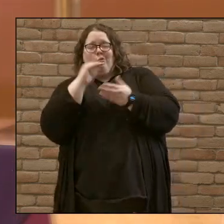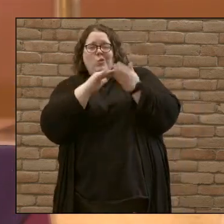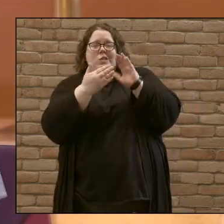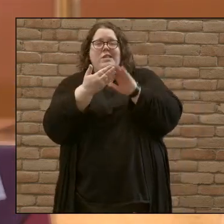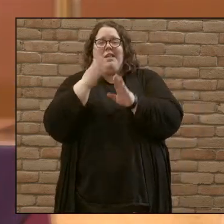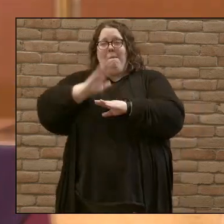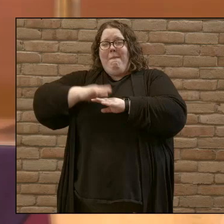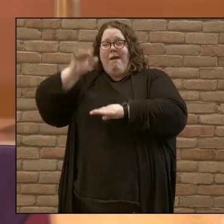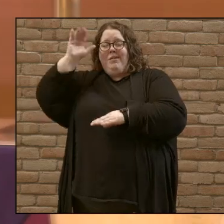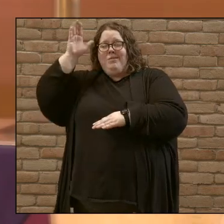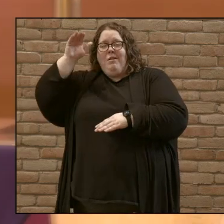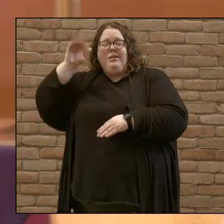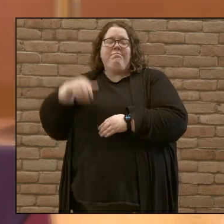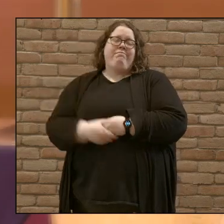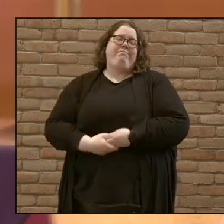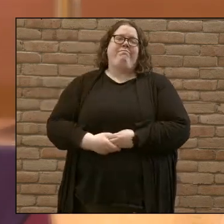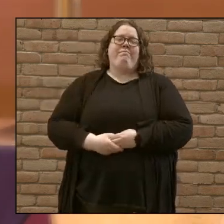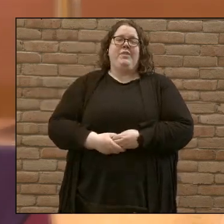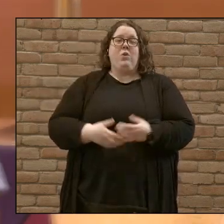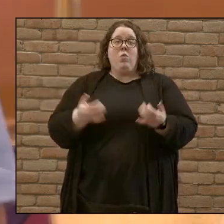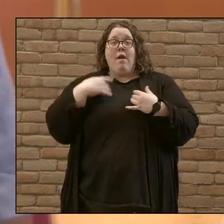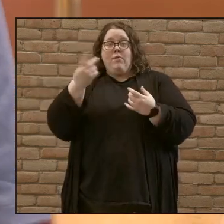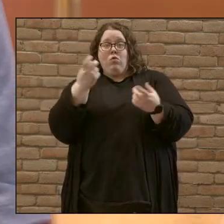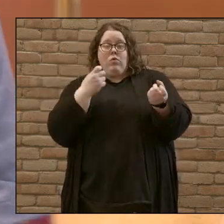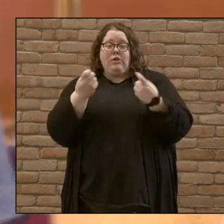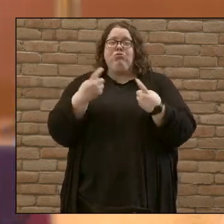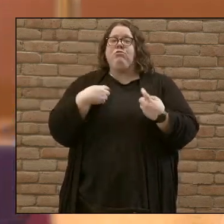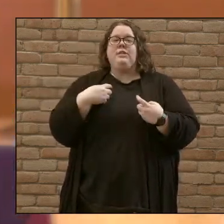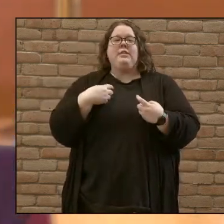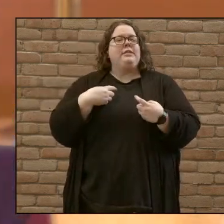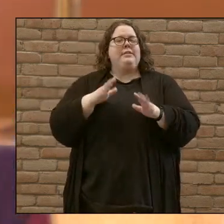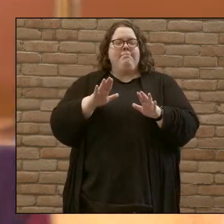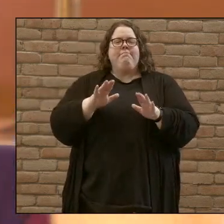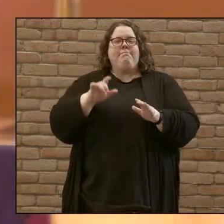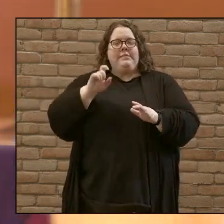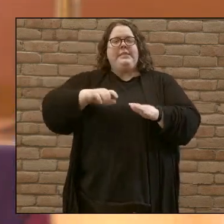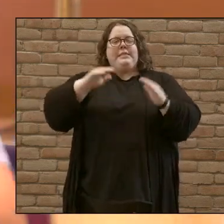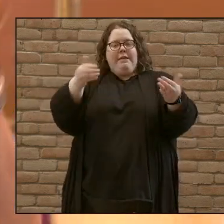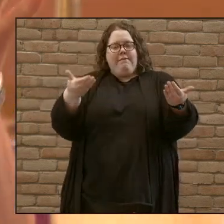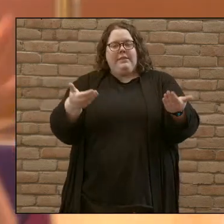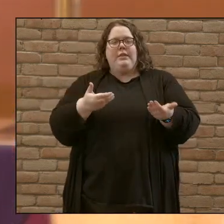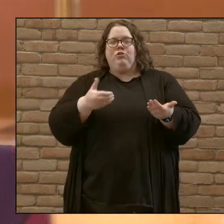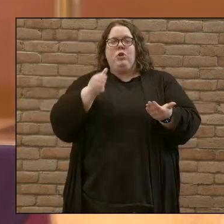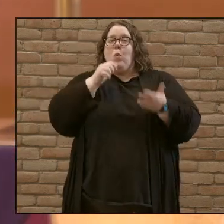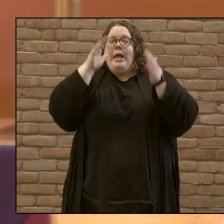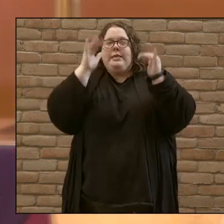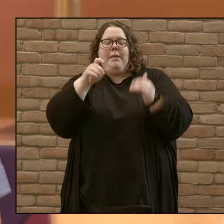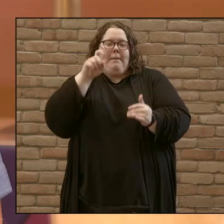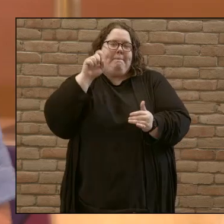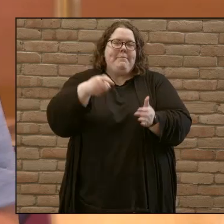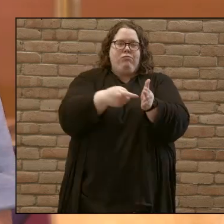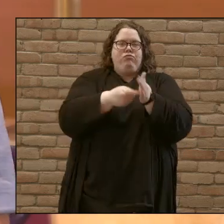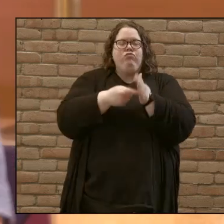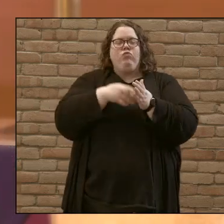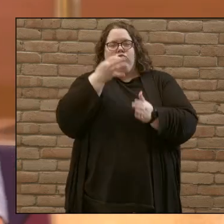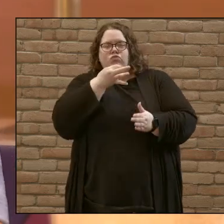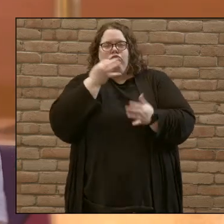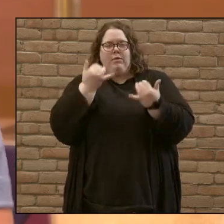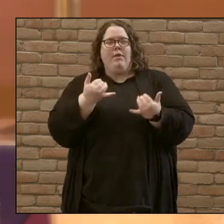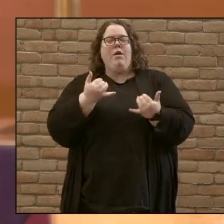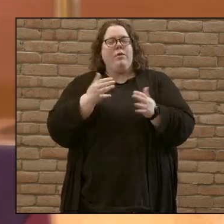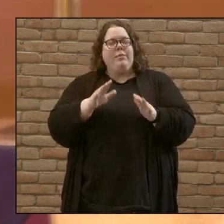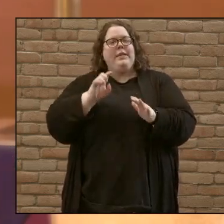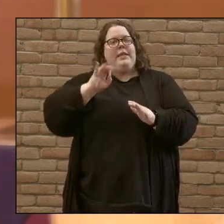going on, this is an invitation, not an expectation. But I would love to have further conversation. Just put it